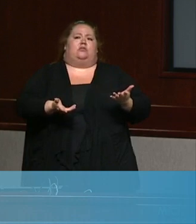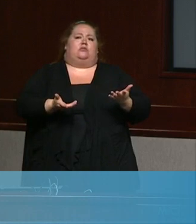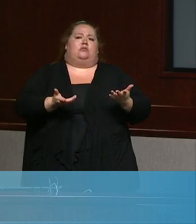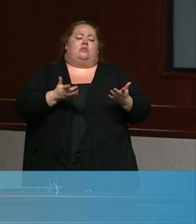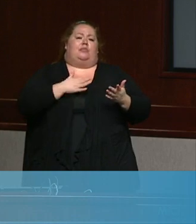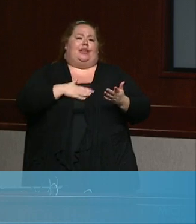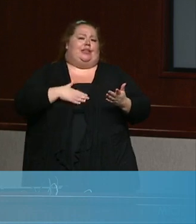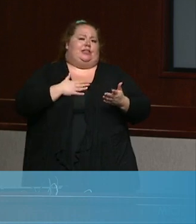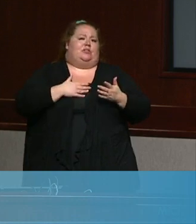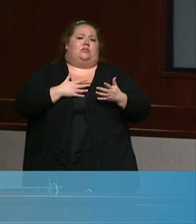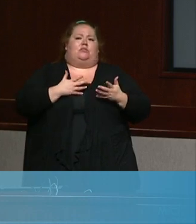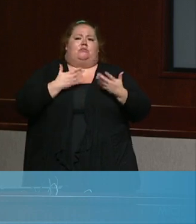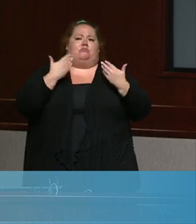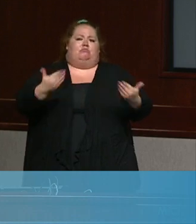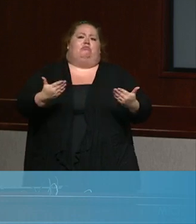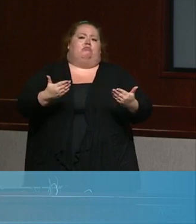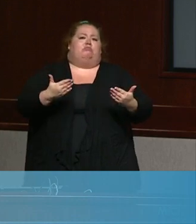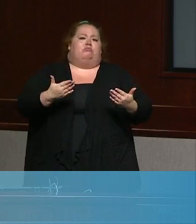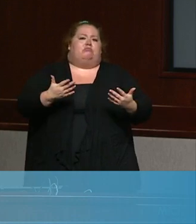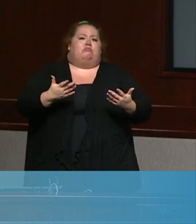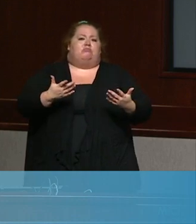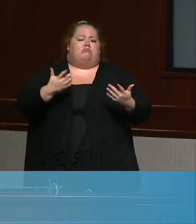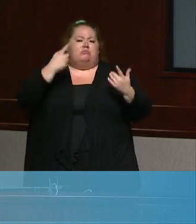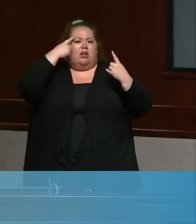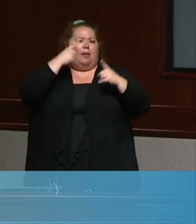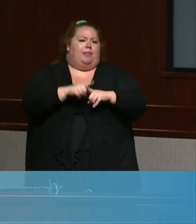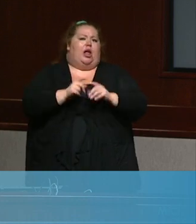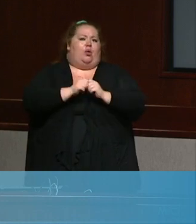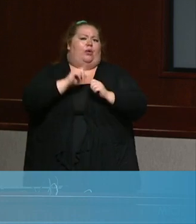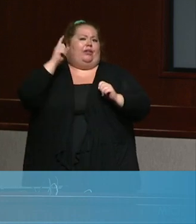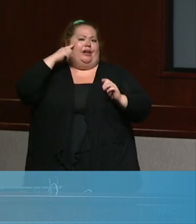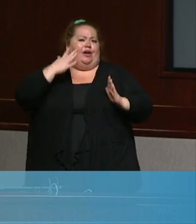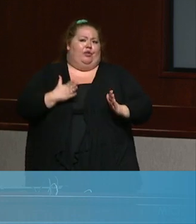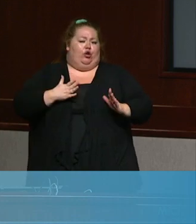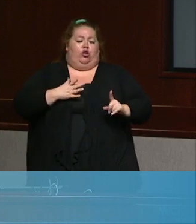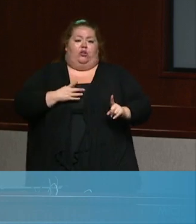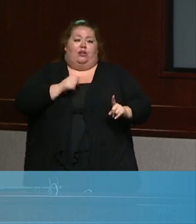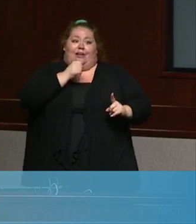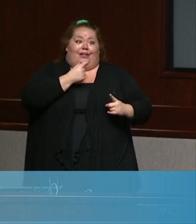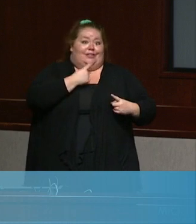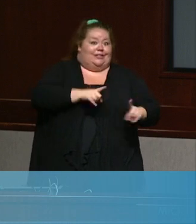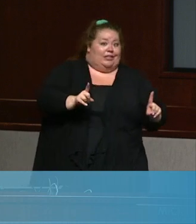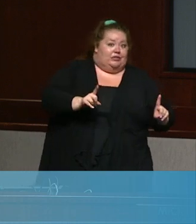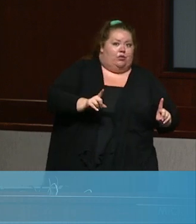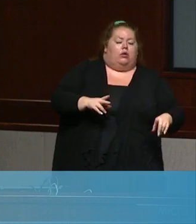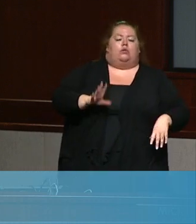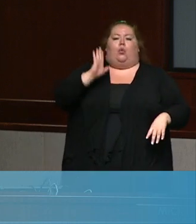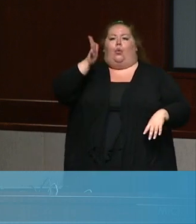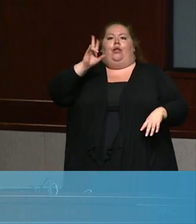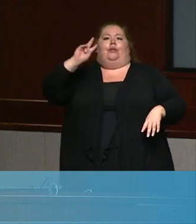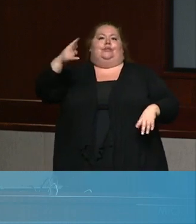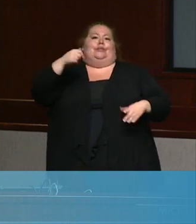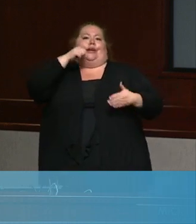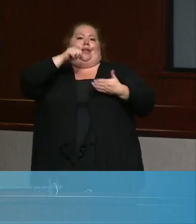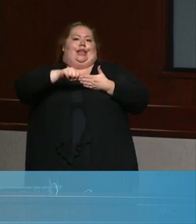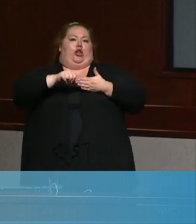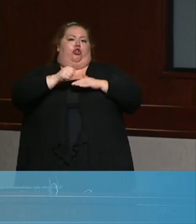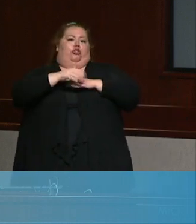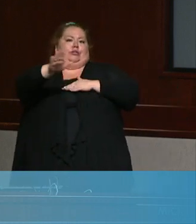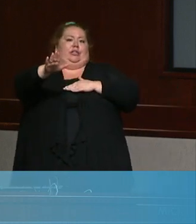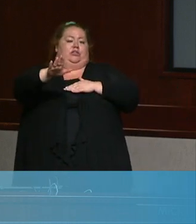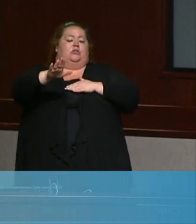compliance. If that's unsuccessful, we send a second letter reiterating the need to take action. If that